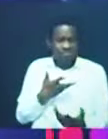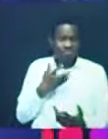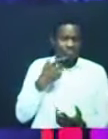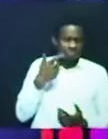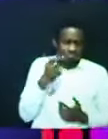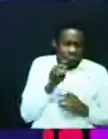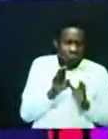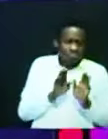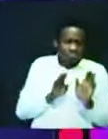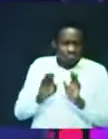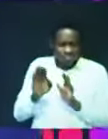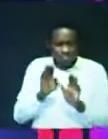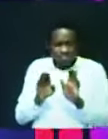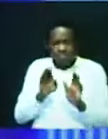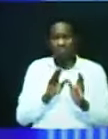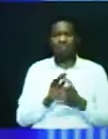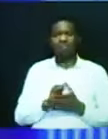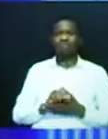traits.